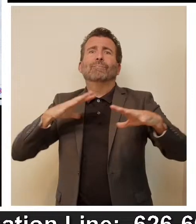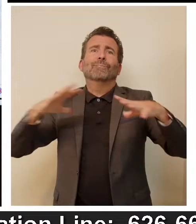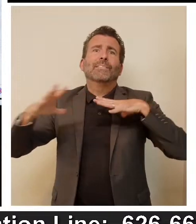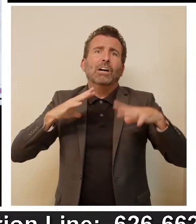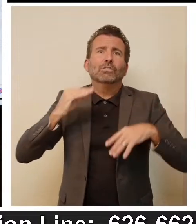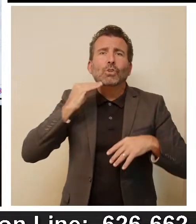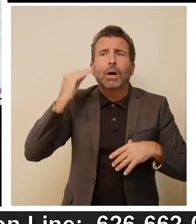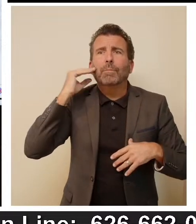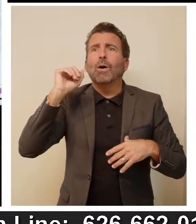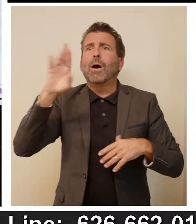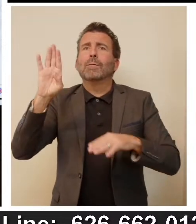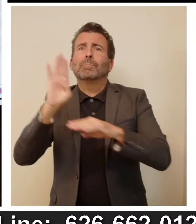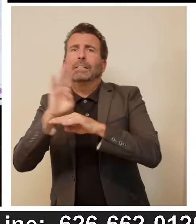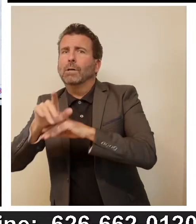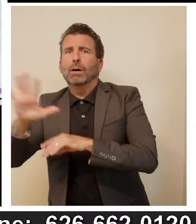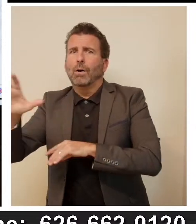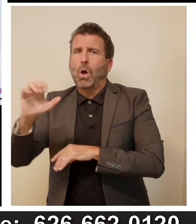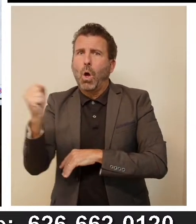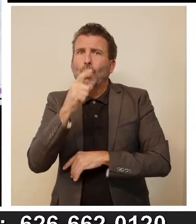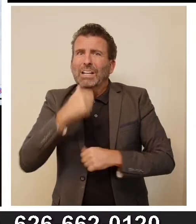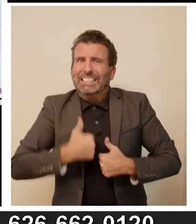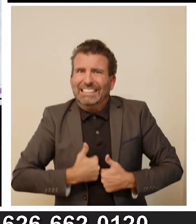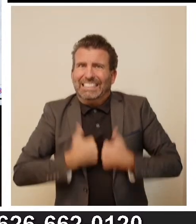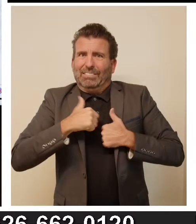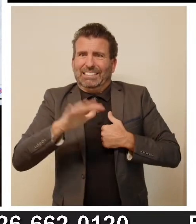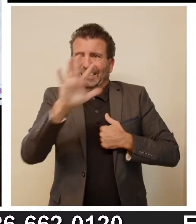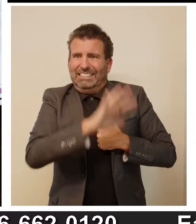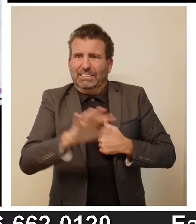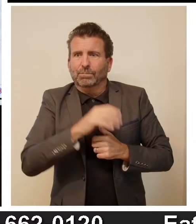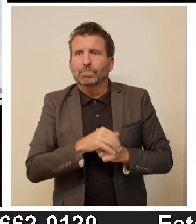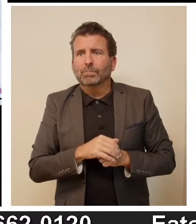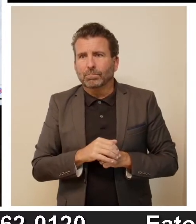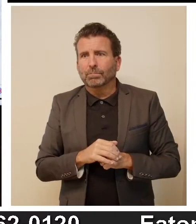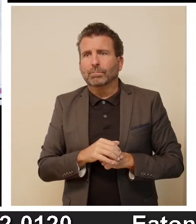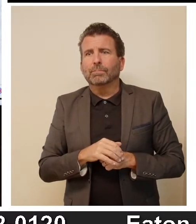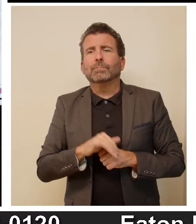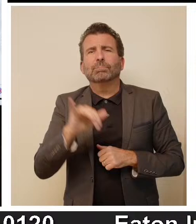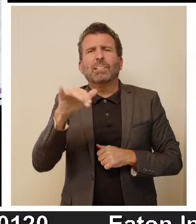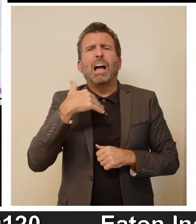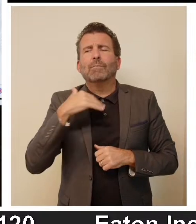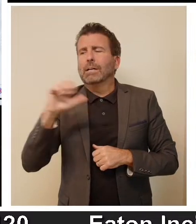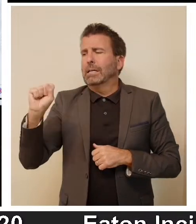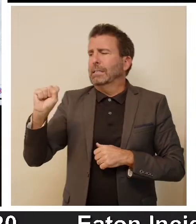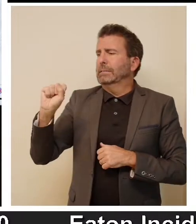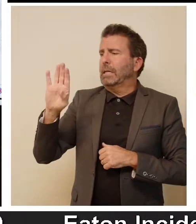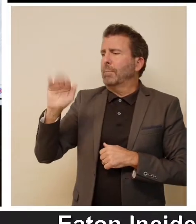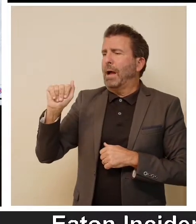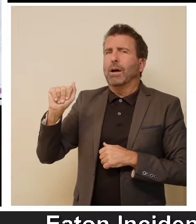Business Administration, and they may be able to assist you with a low-interest loan.